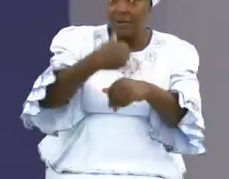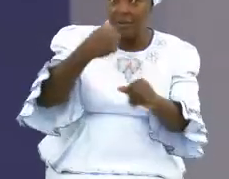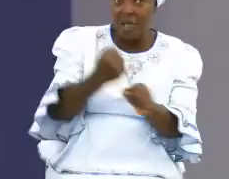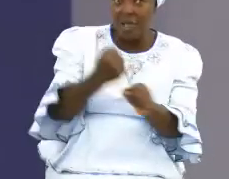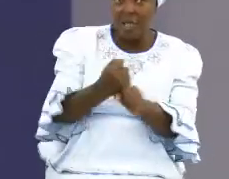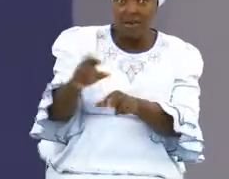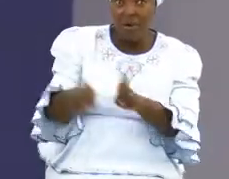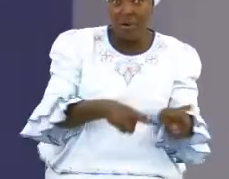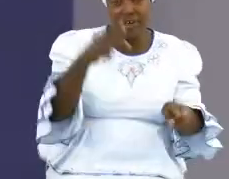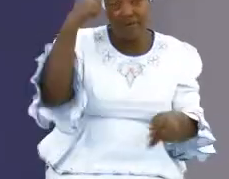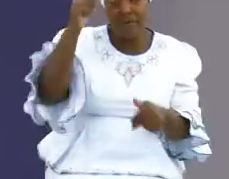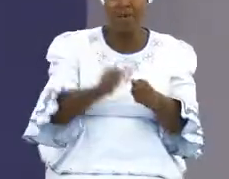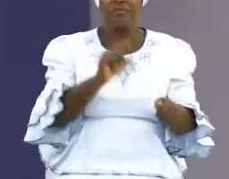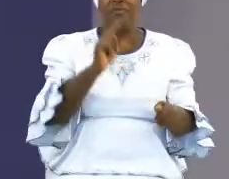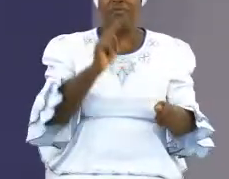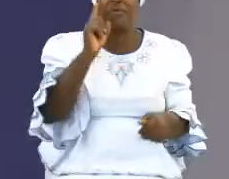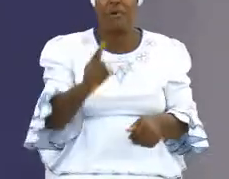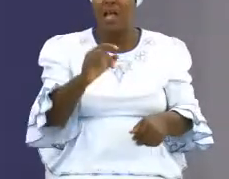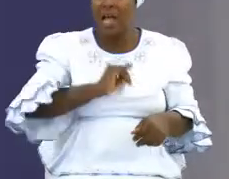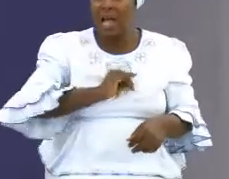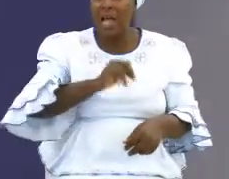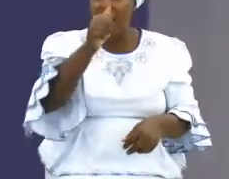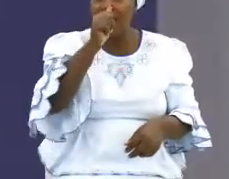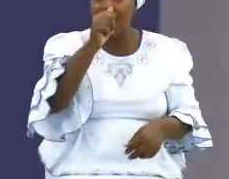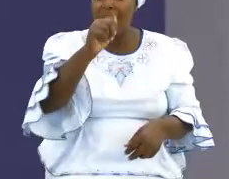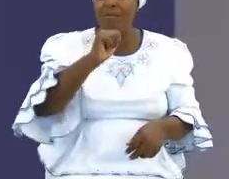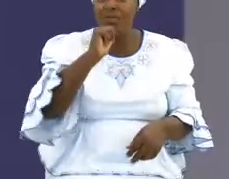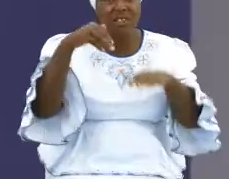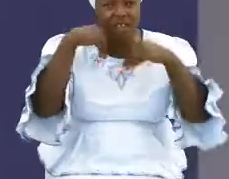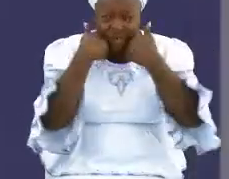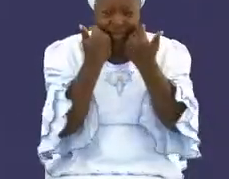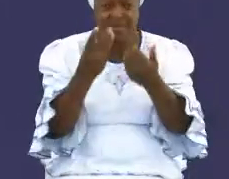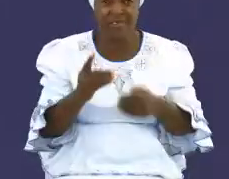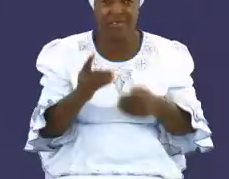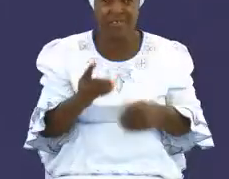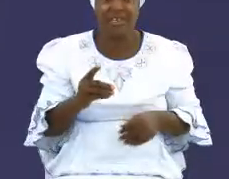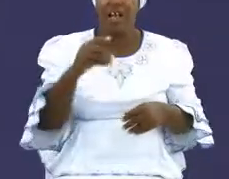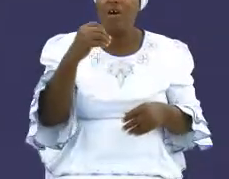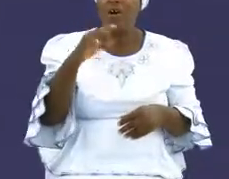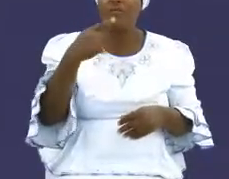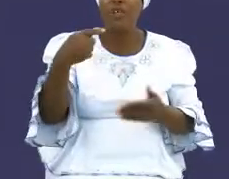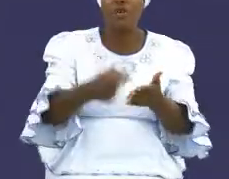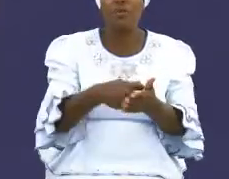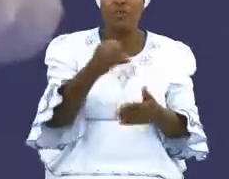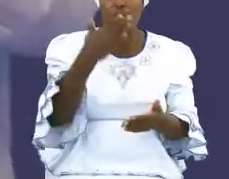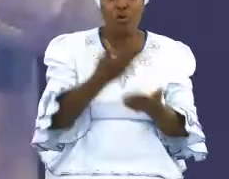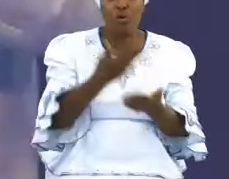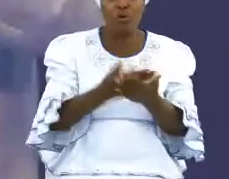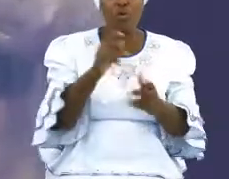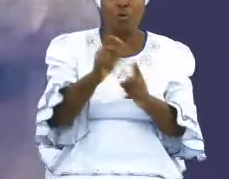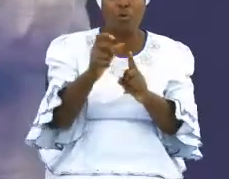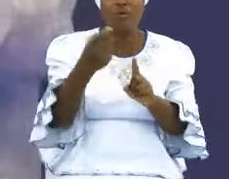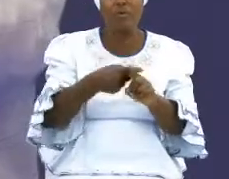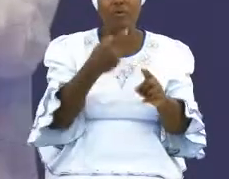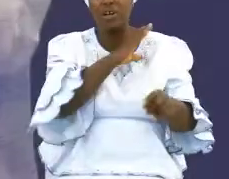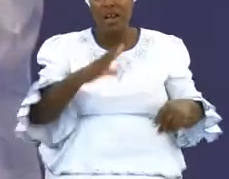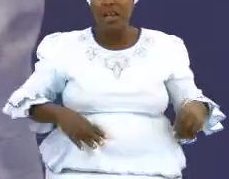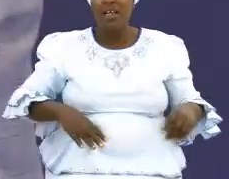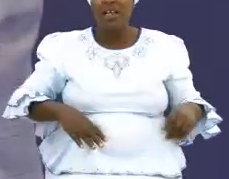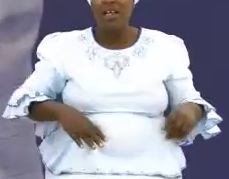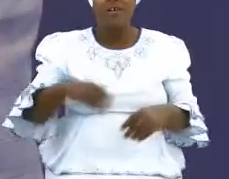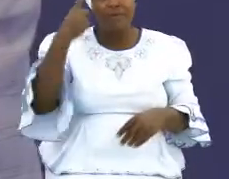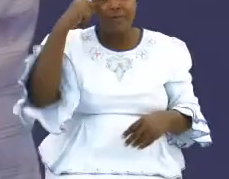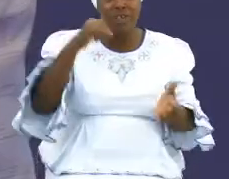for everyone. I am not ashamed of the gospel, the good news of Christ, for it is the